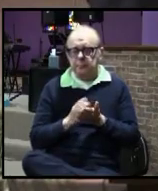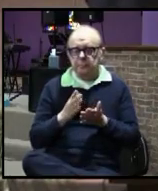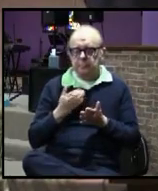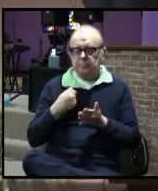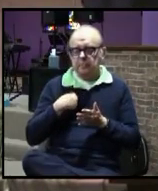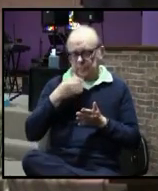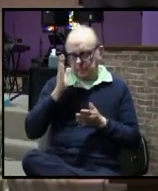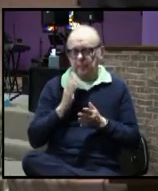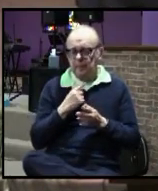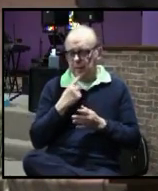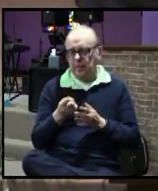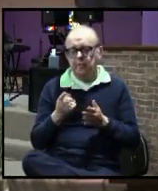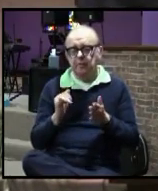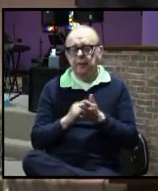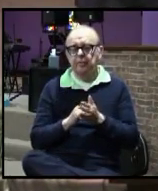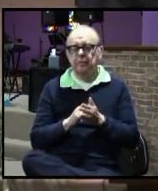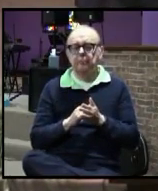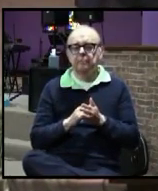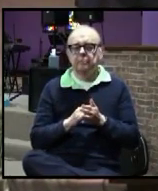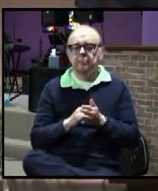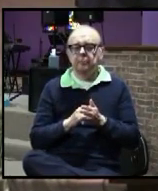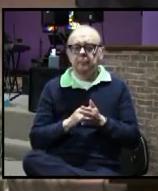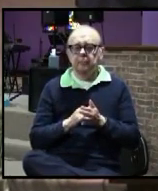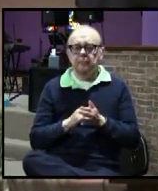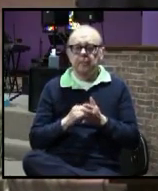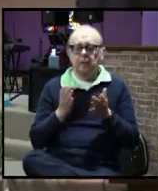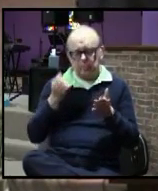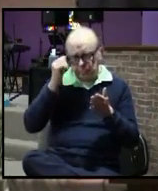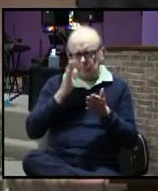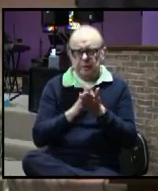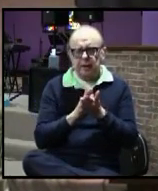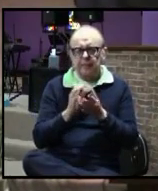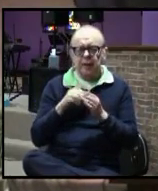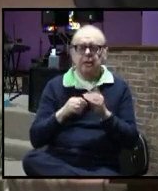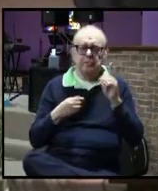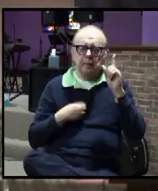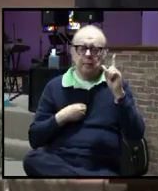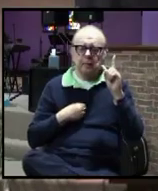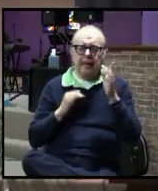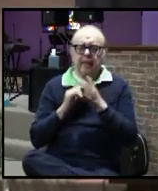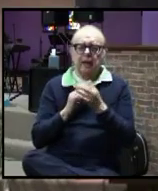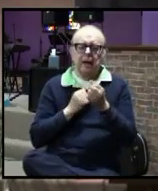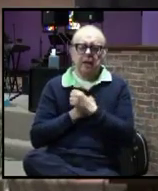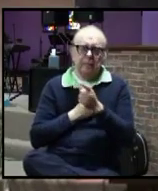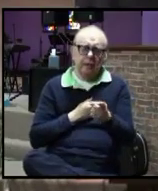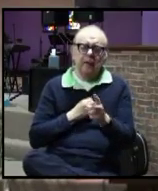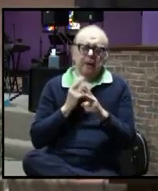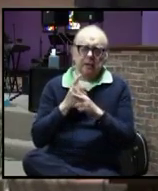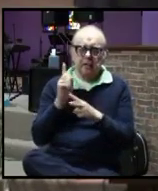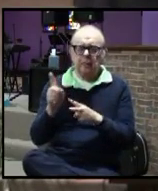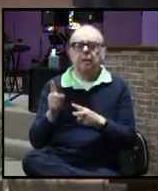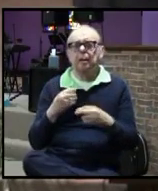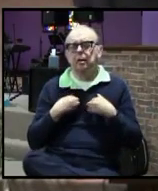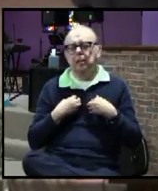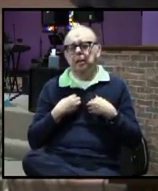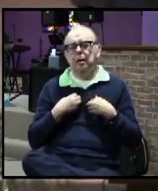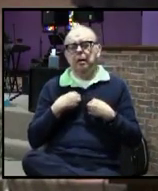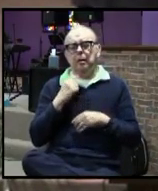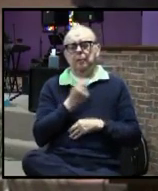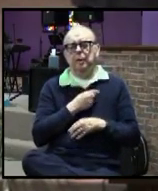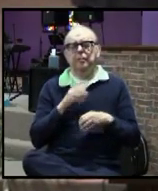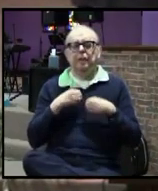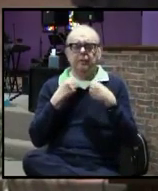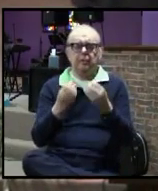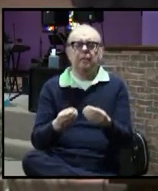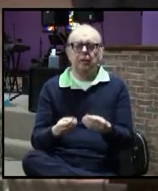I'm God, and I'm here telling you this. I want you to believe in me, that I love you, that I care for you, that I have grace